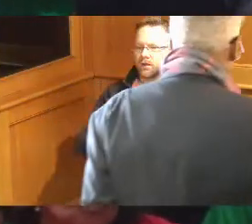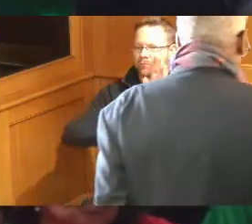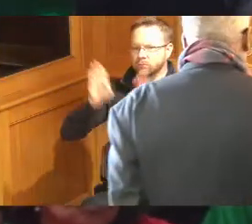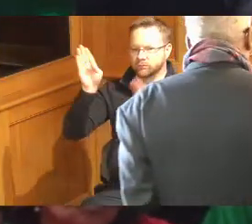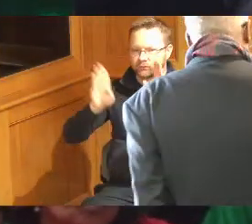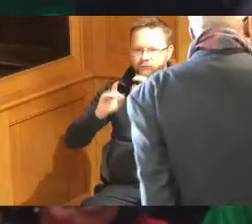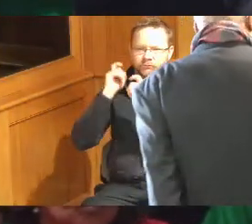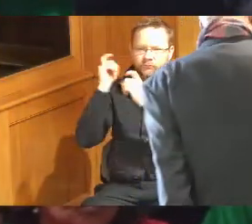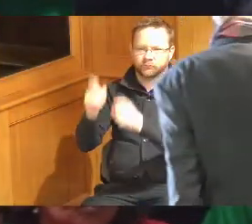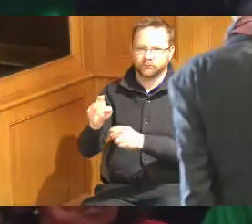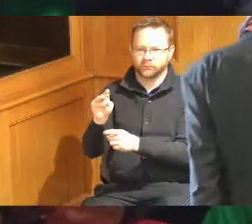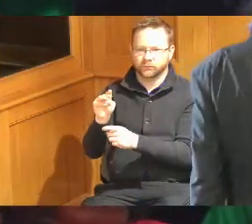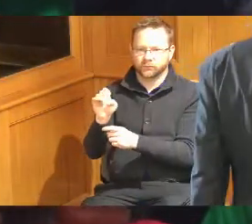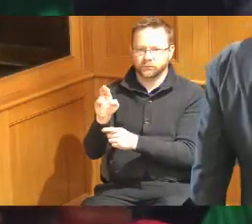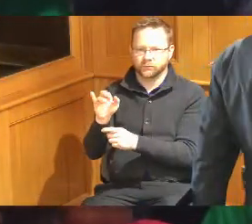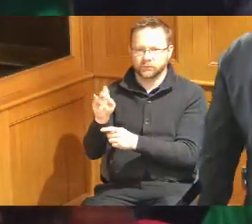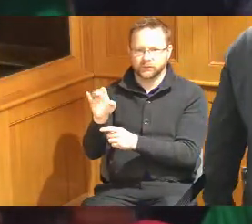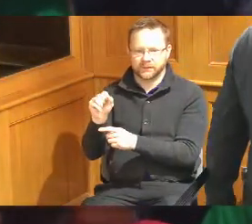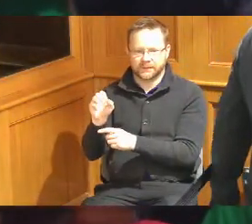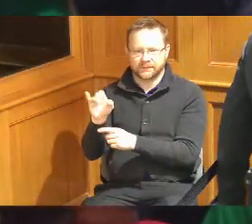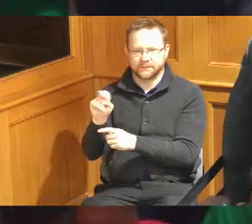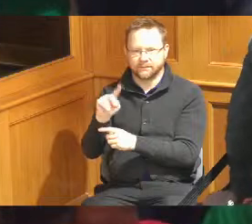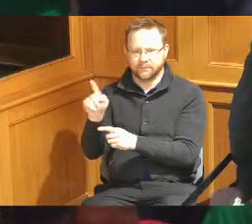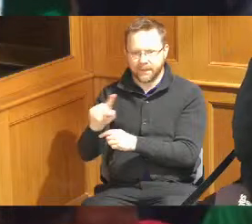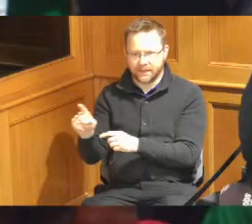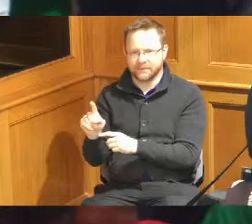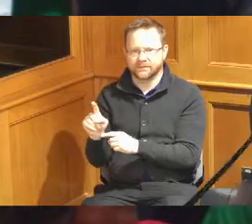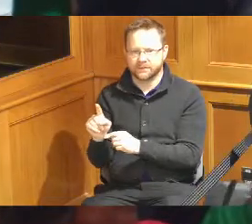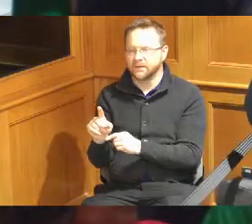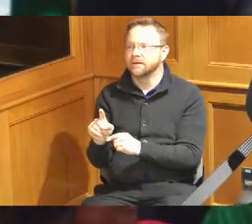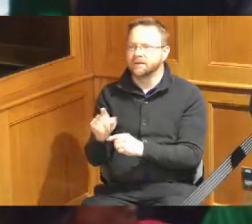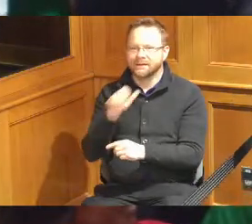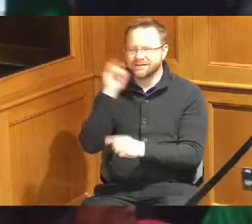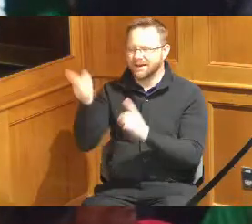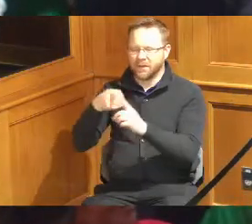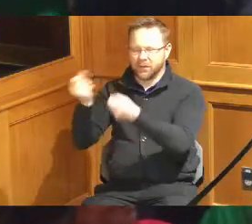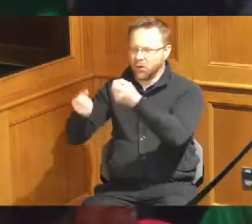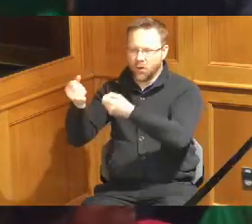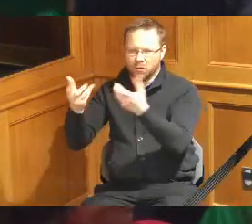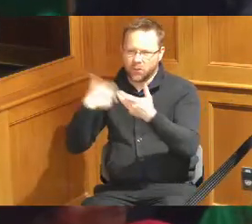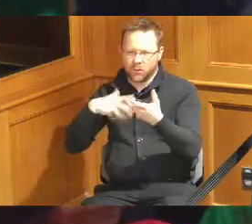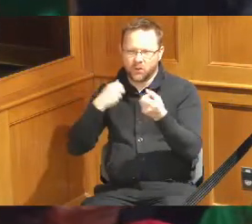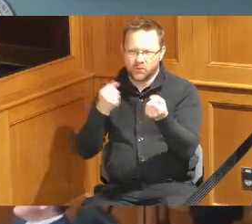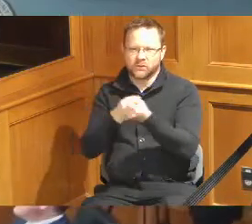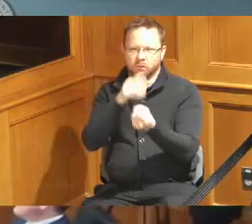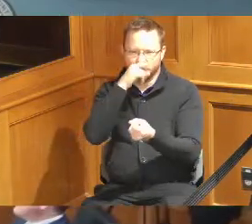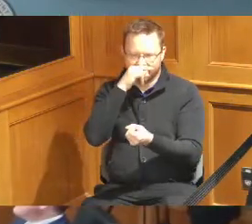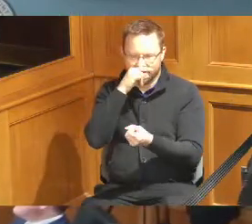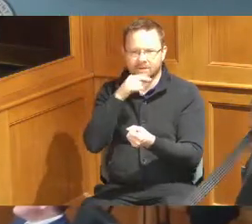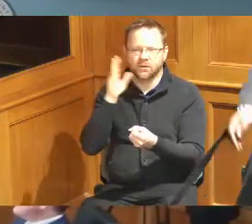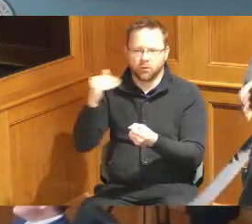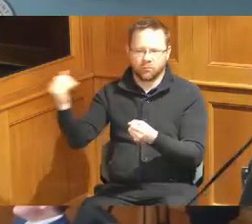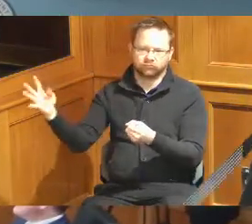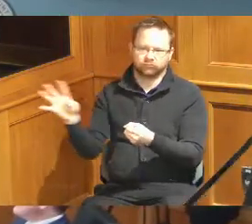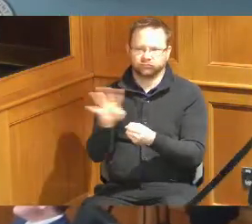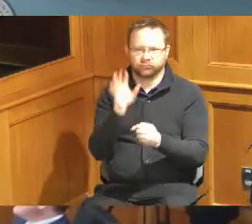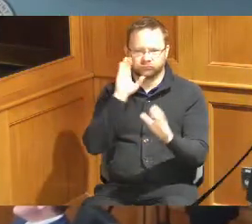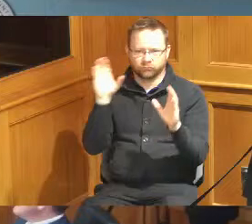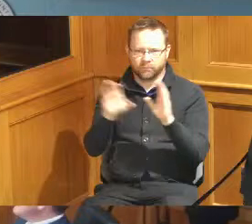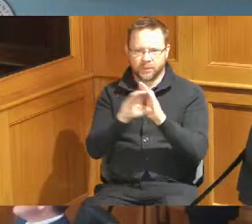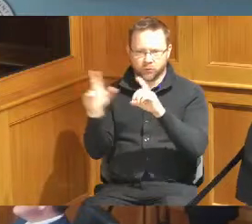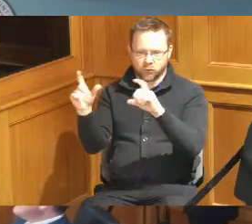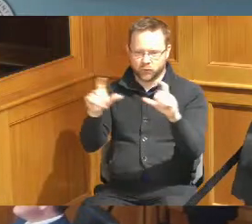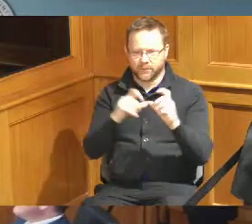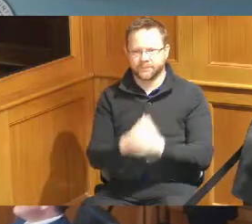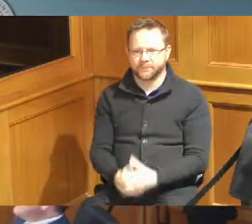of money we're able to give our children. It's not about the car, it's about the kids. Awesome. All right, we're going to come around and take a picture.